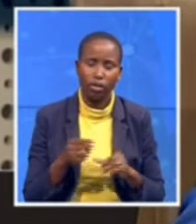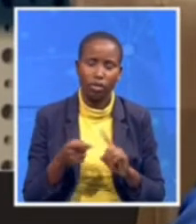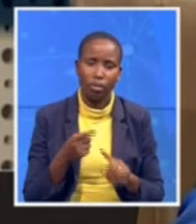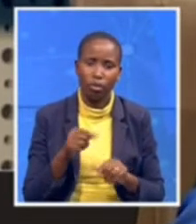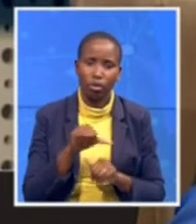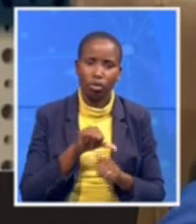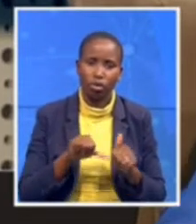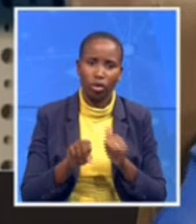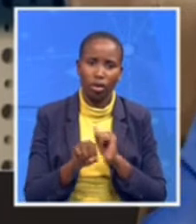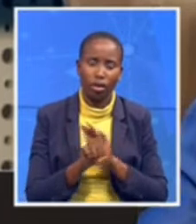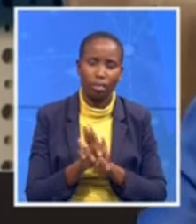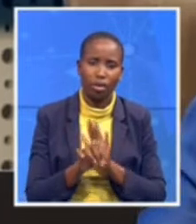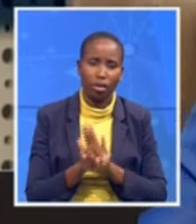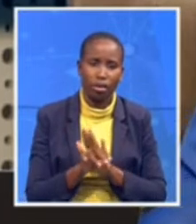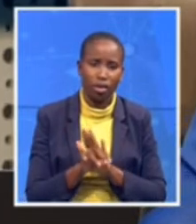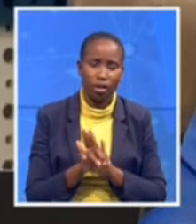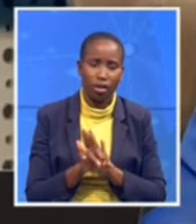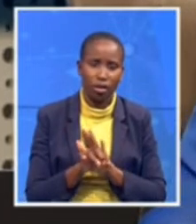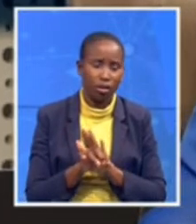our just postcard. Thank you.